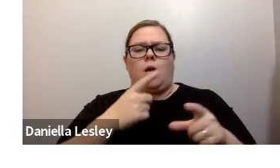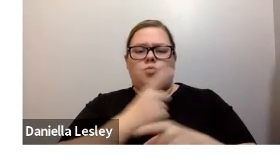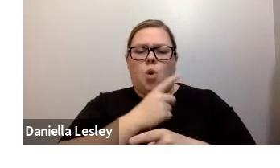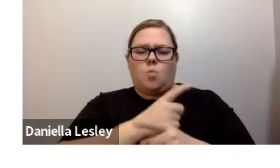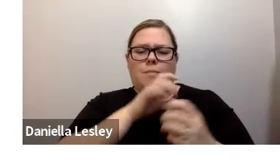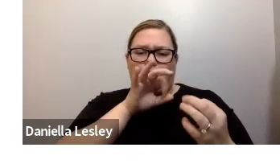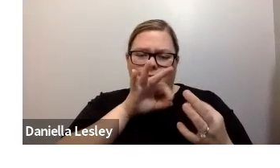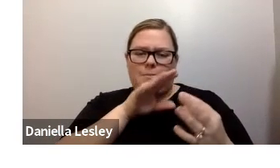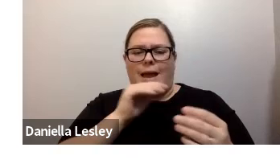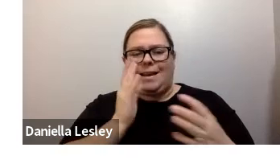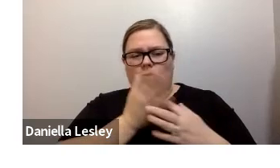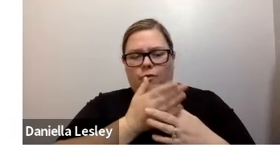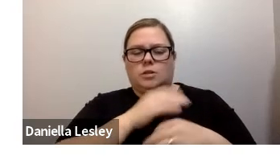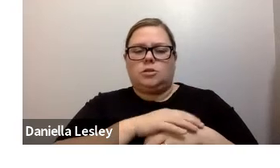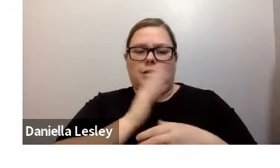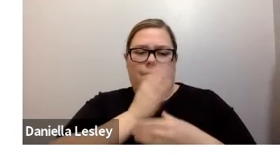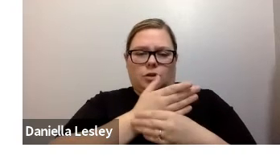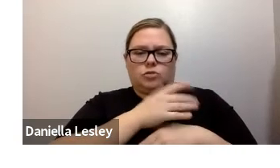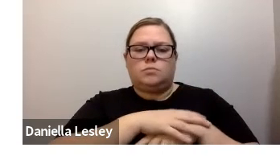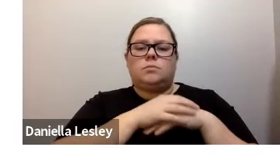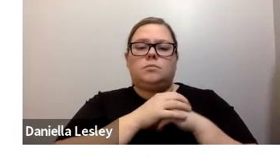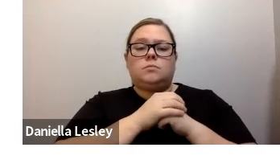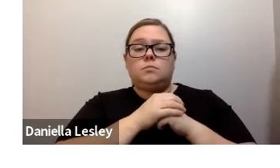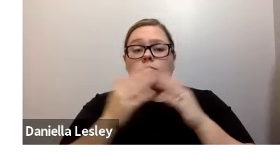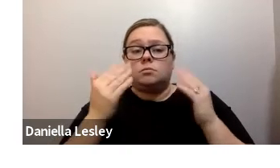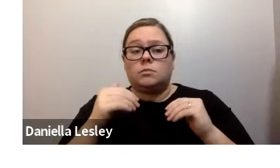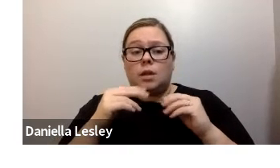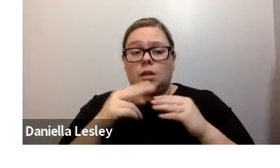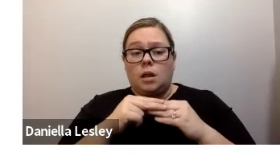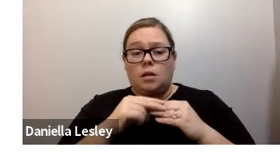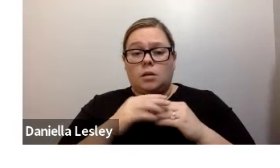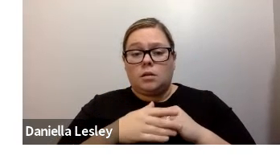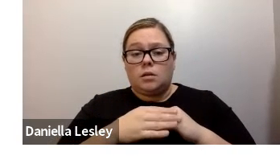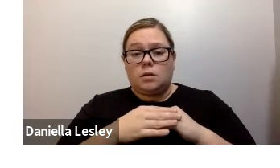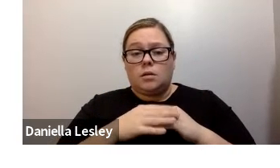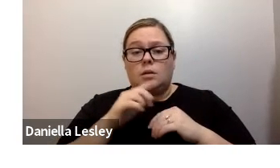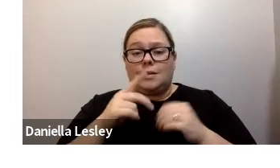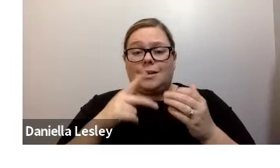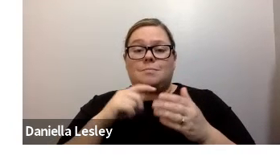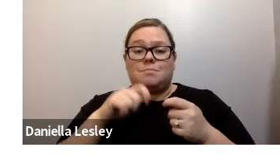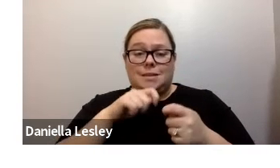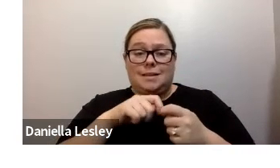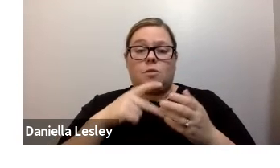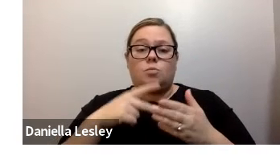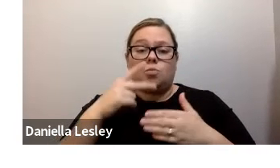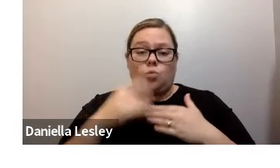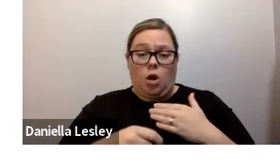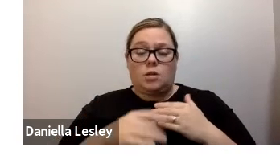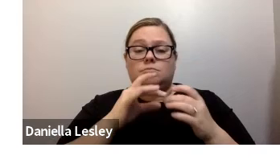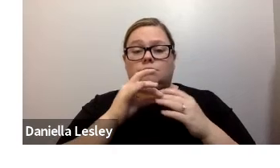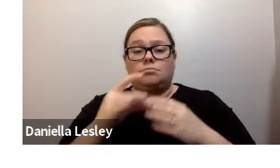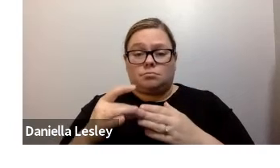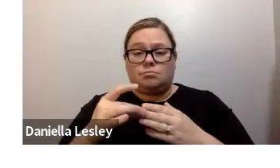feedback and intervention. Next slide, please. And this particular project has led us to getting